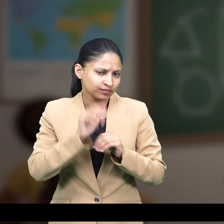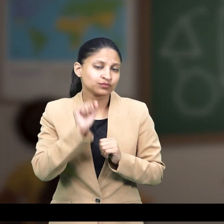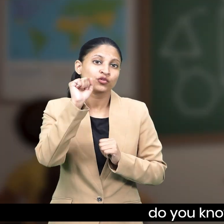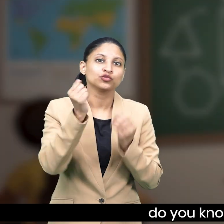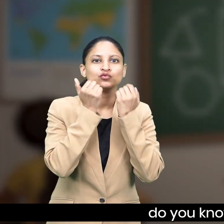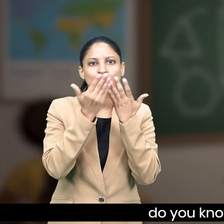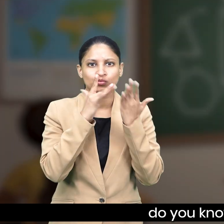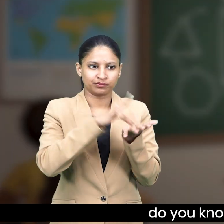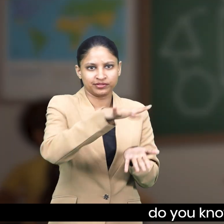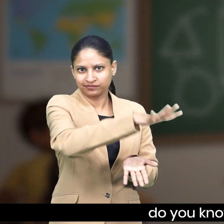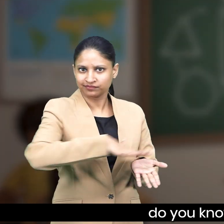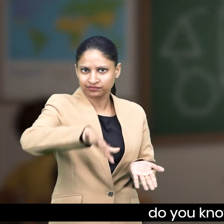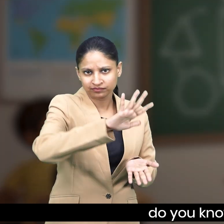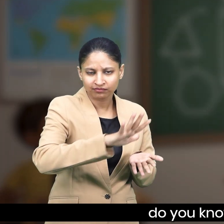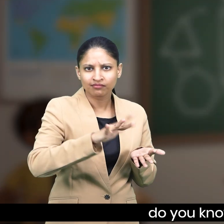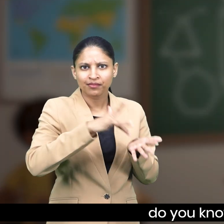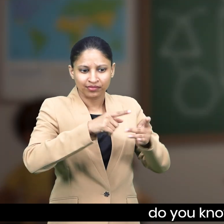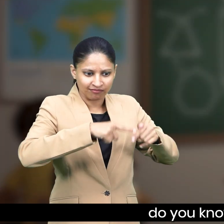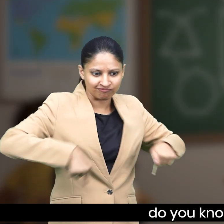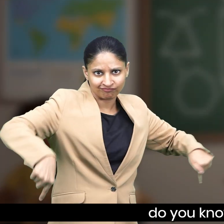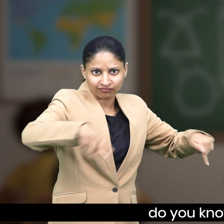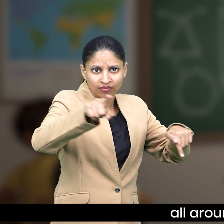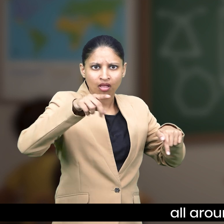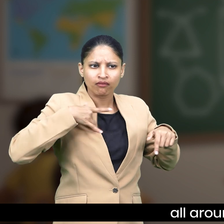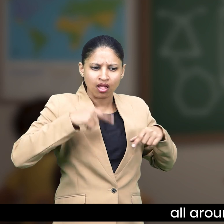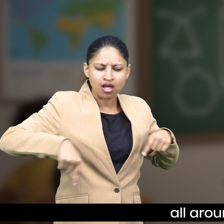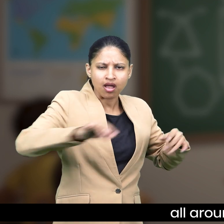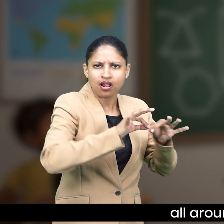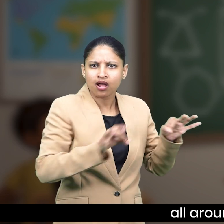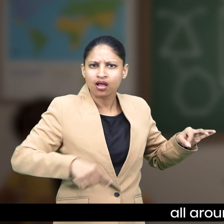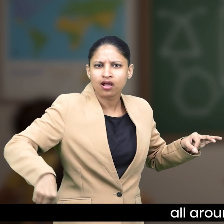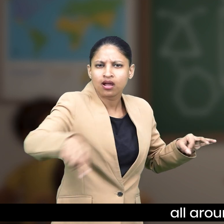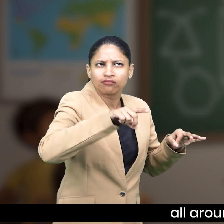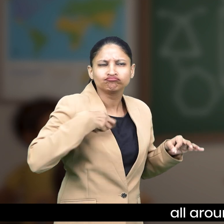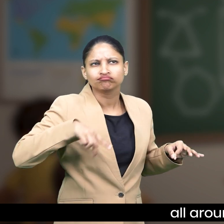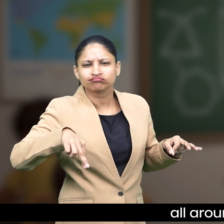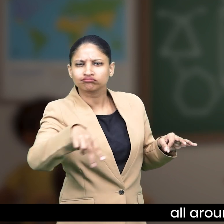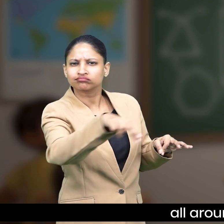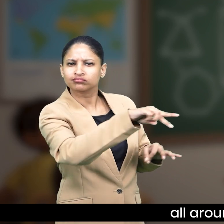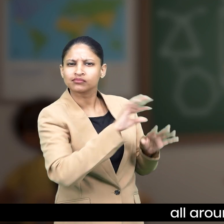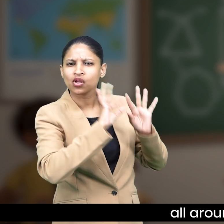Children, do you know how long it takes to walk all around your school ground?